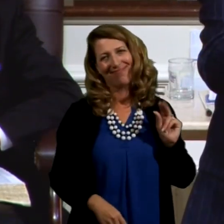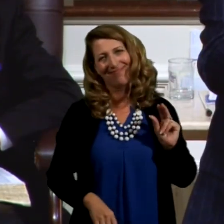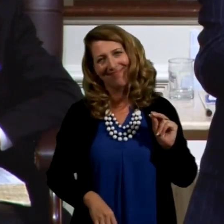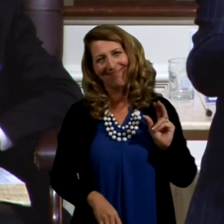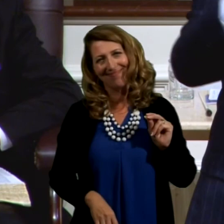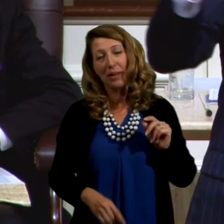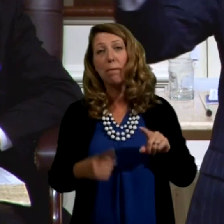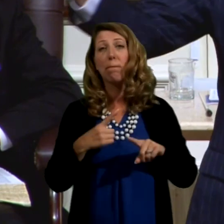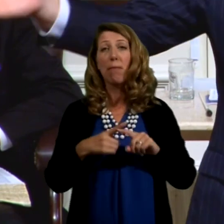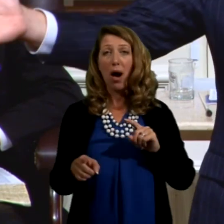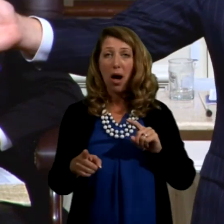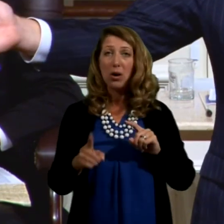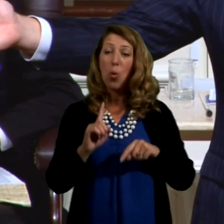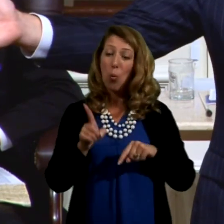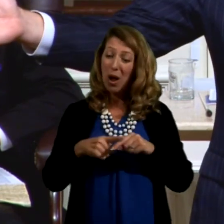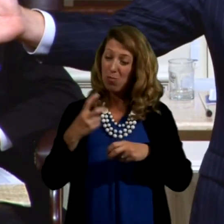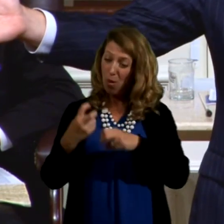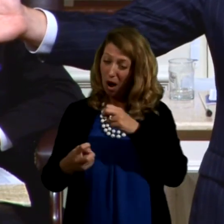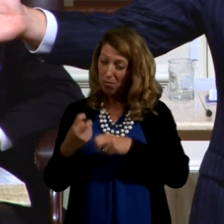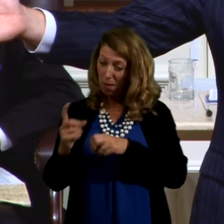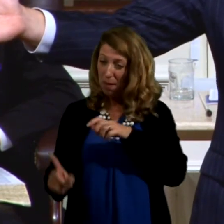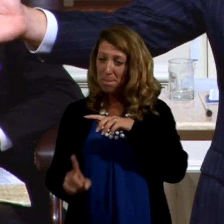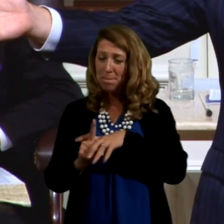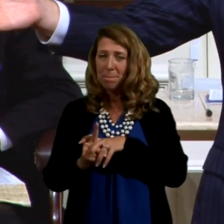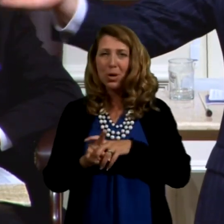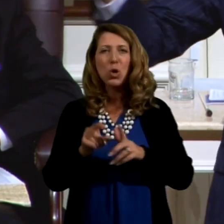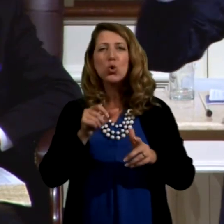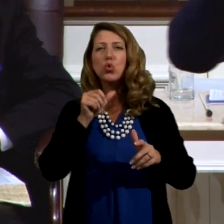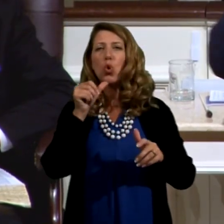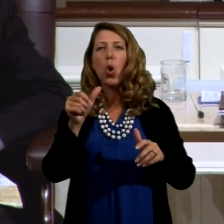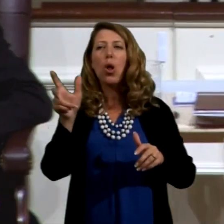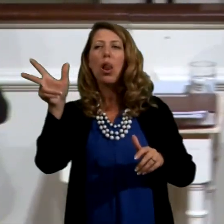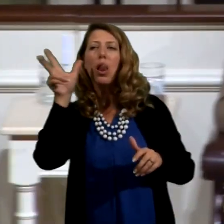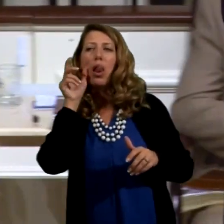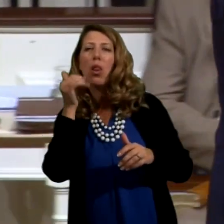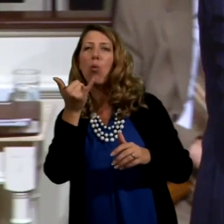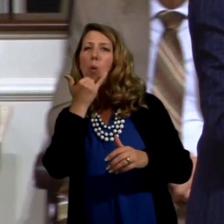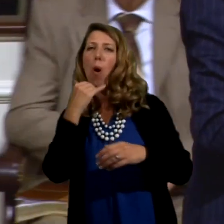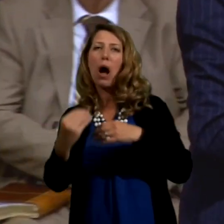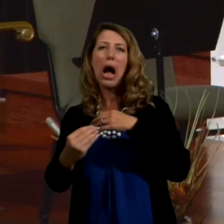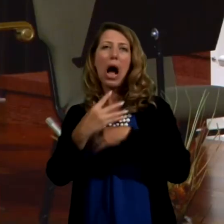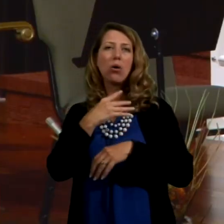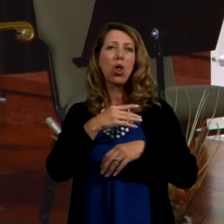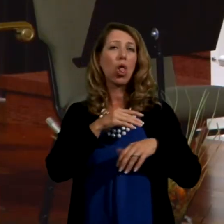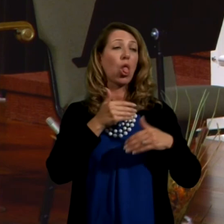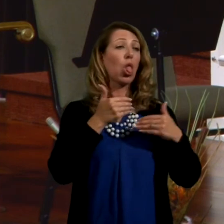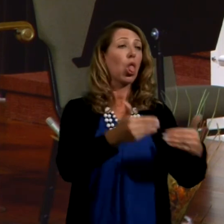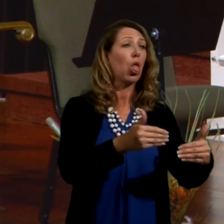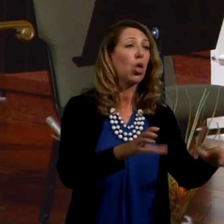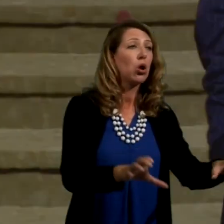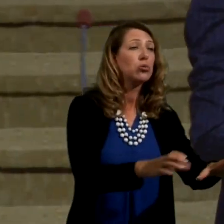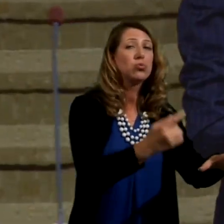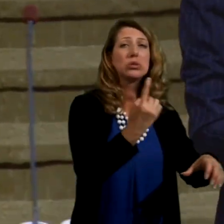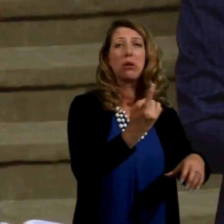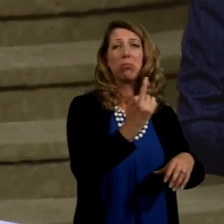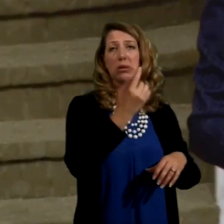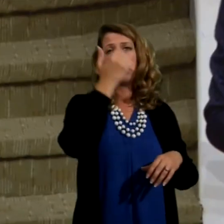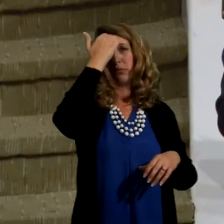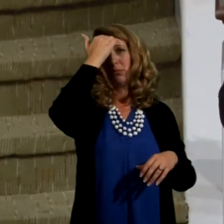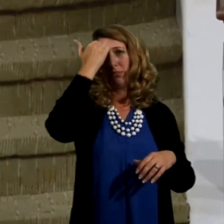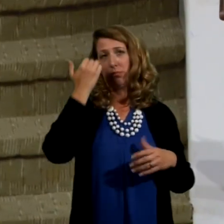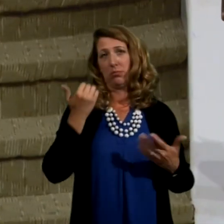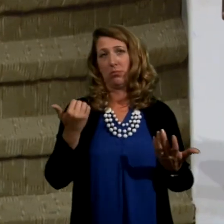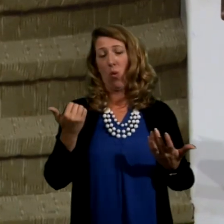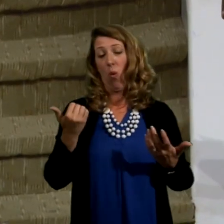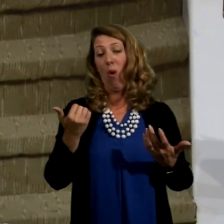times of discomfort cause you to do something dumb. Don't listen to wrong counsel. And don't just evaluate every circumstance and